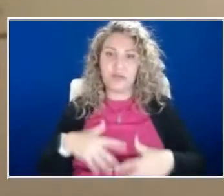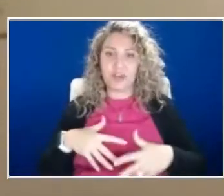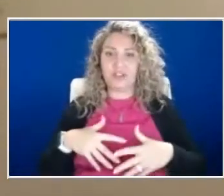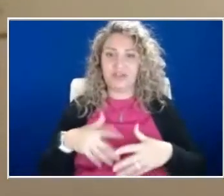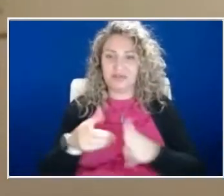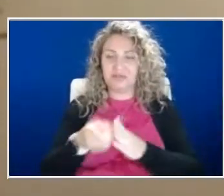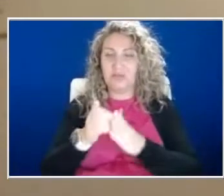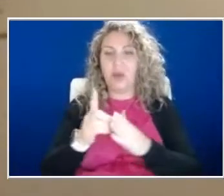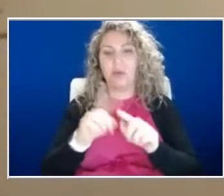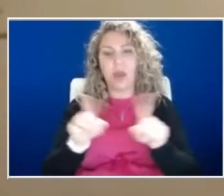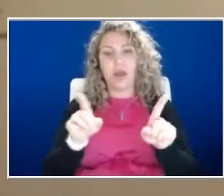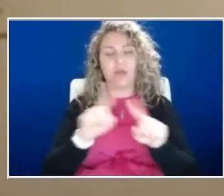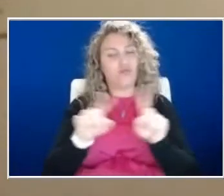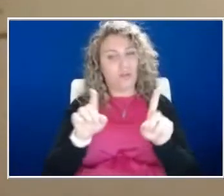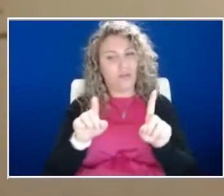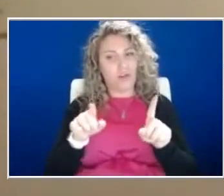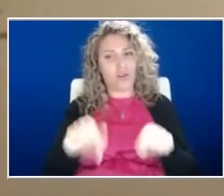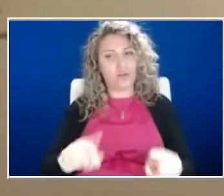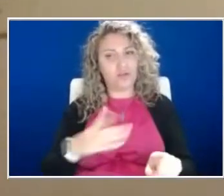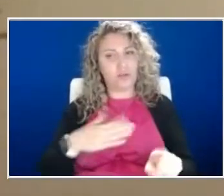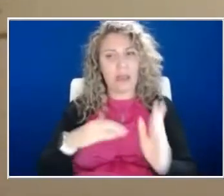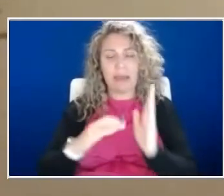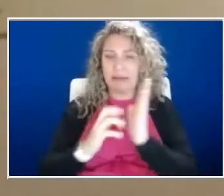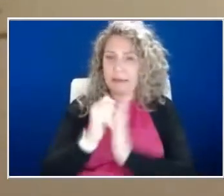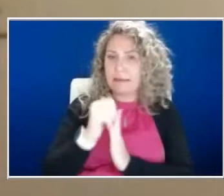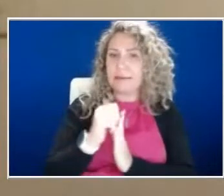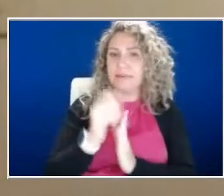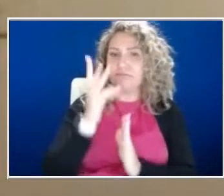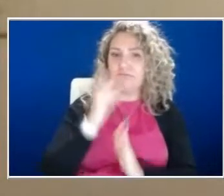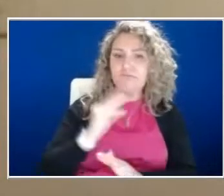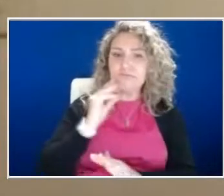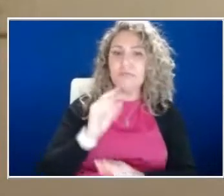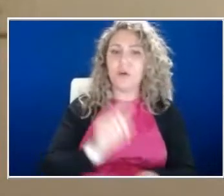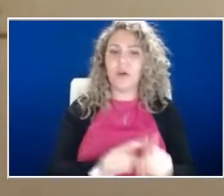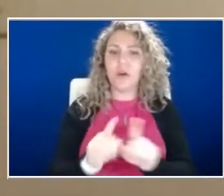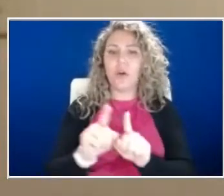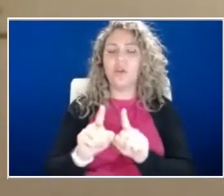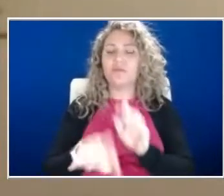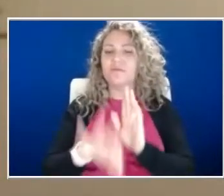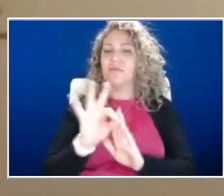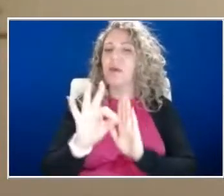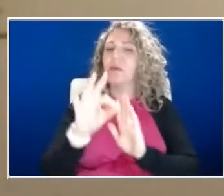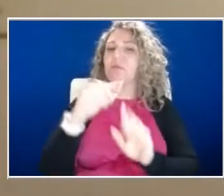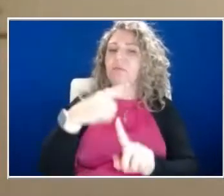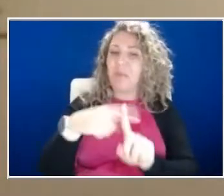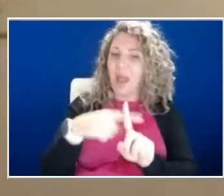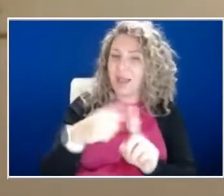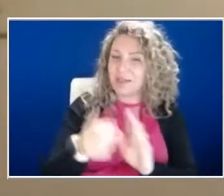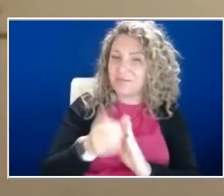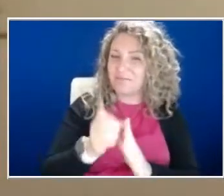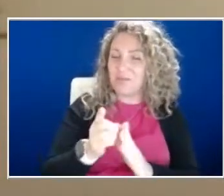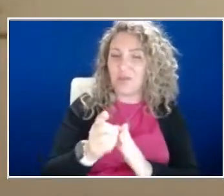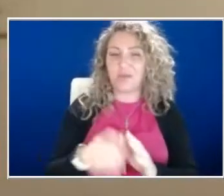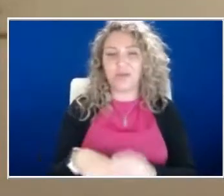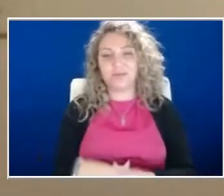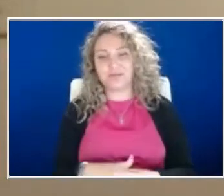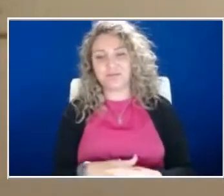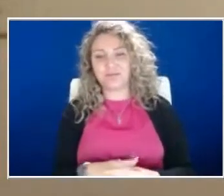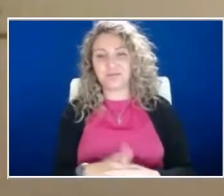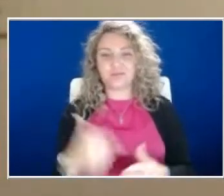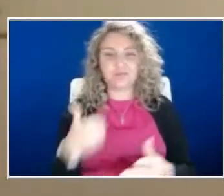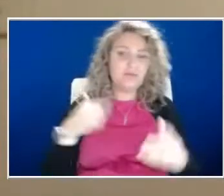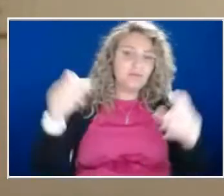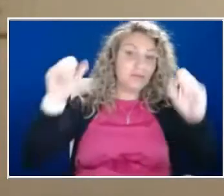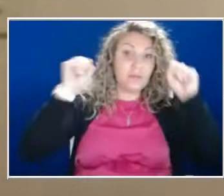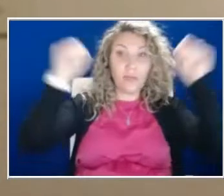find during my cancer journey, also, I found a lot of positive moments. So I would, exercise in